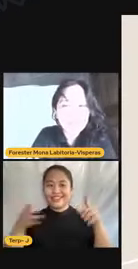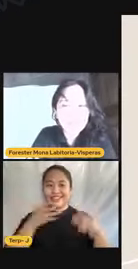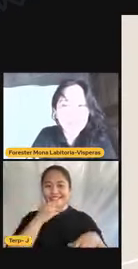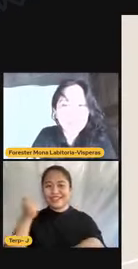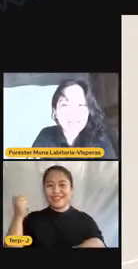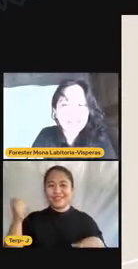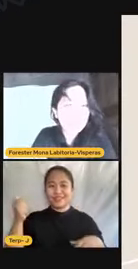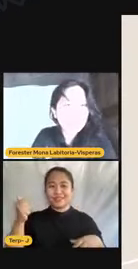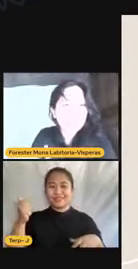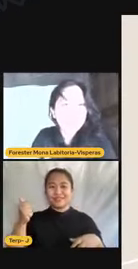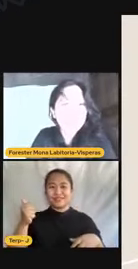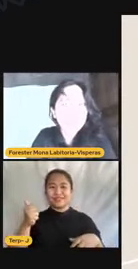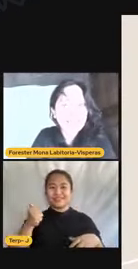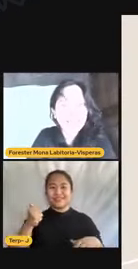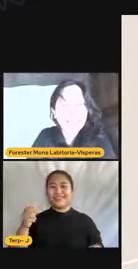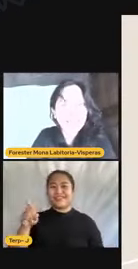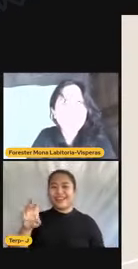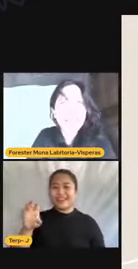po yung